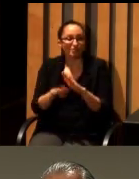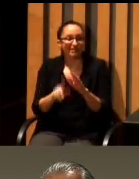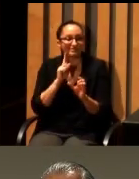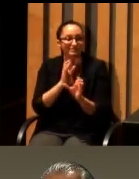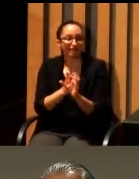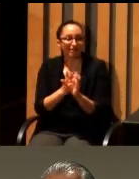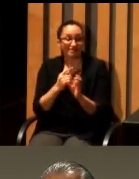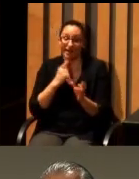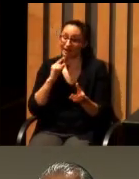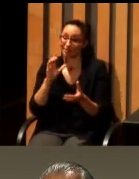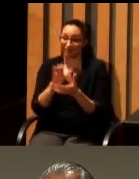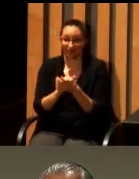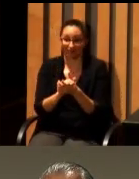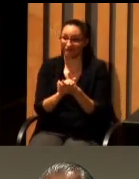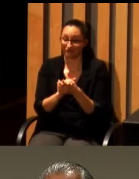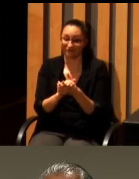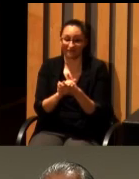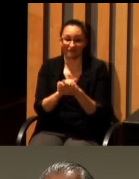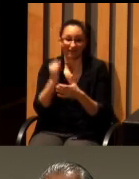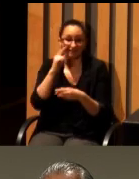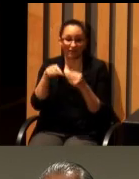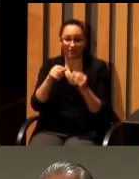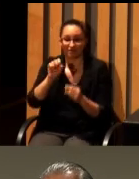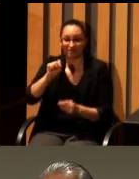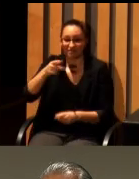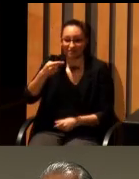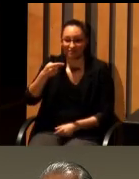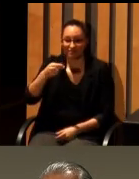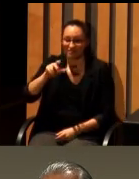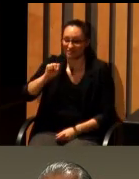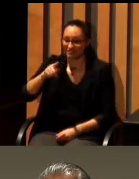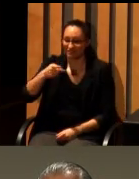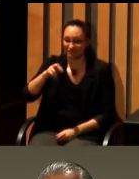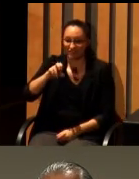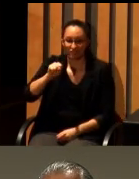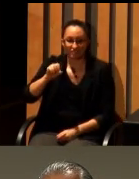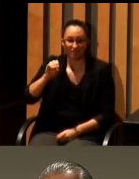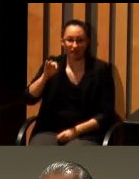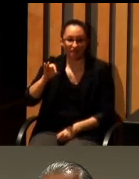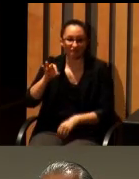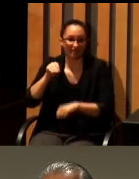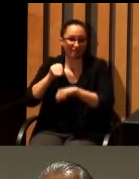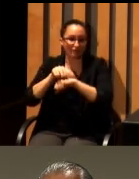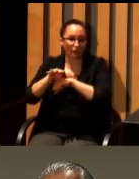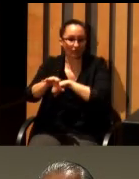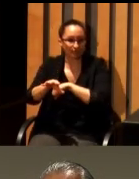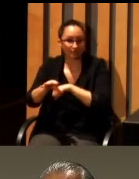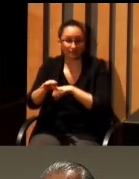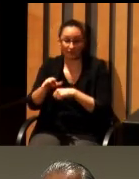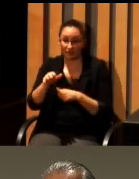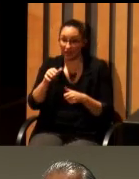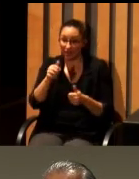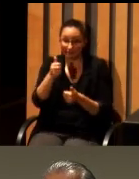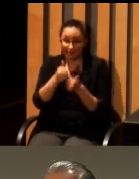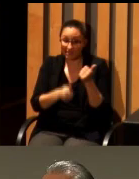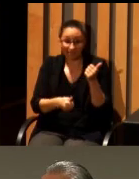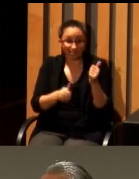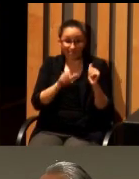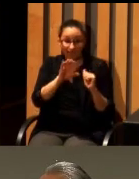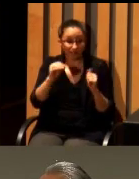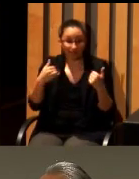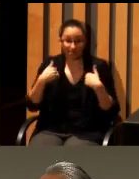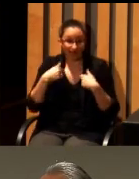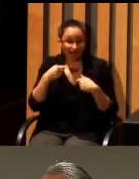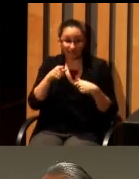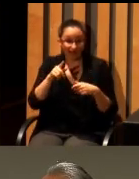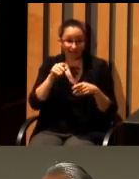of influence, that each one of you has a significant sphere of influence, and you can utilize that, and let's try that. The resistance to